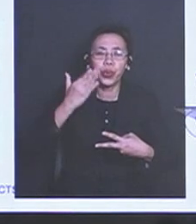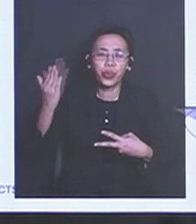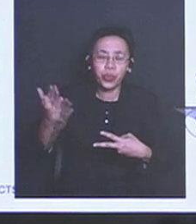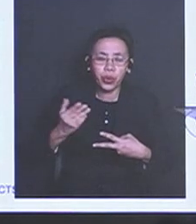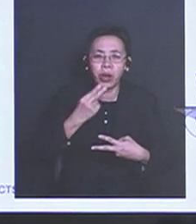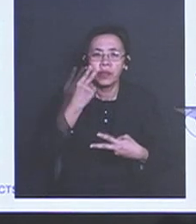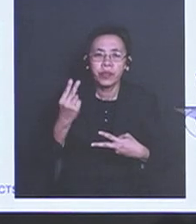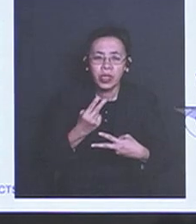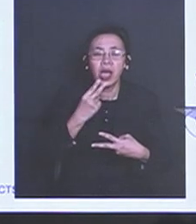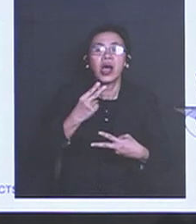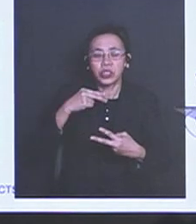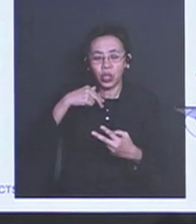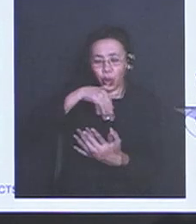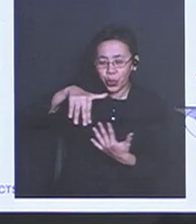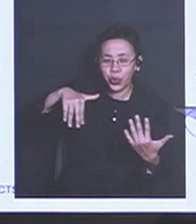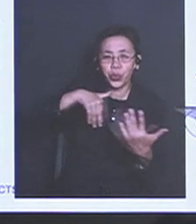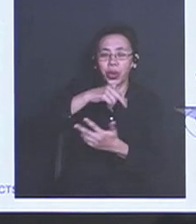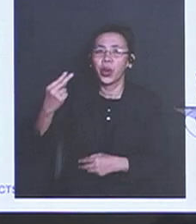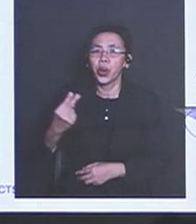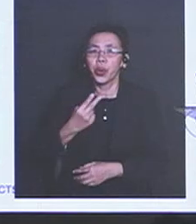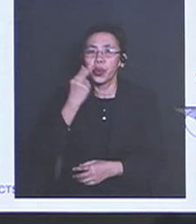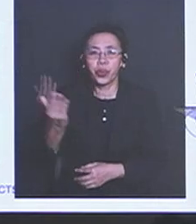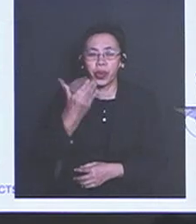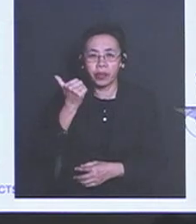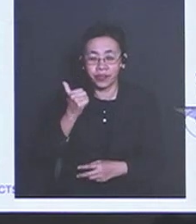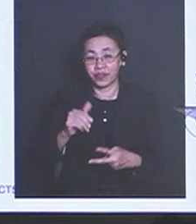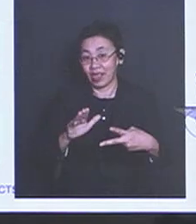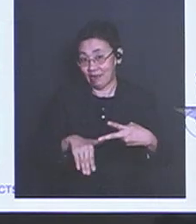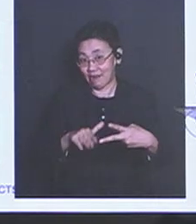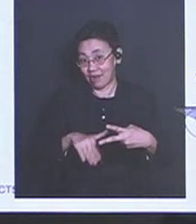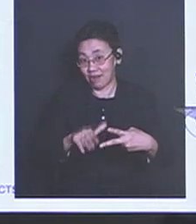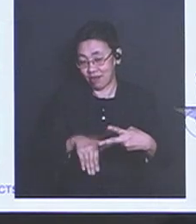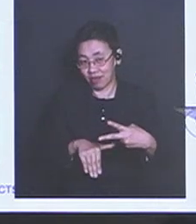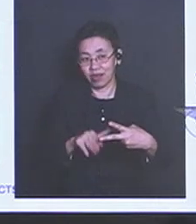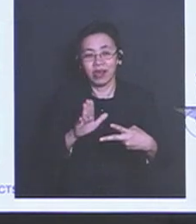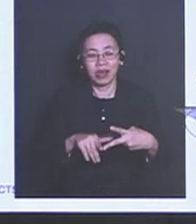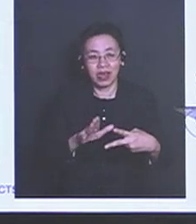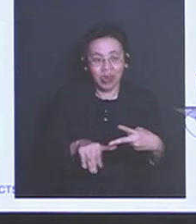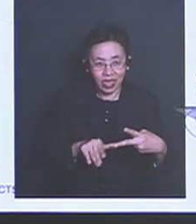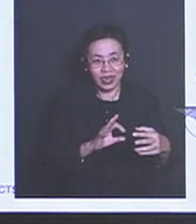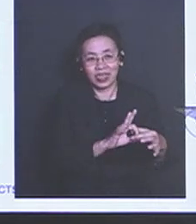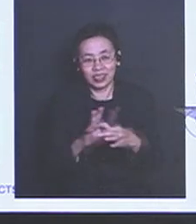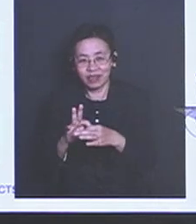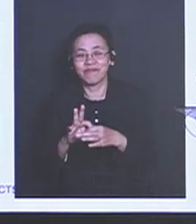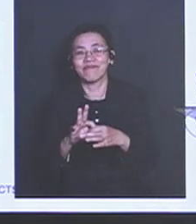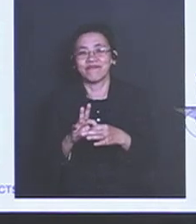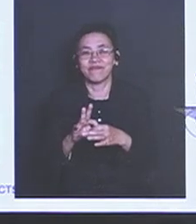All the functions on the ground floor can be related to each other as a connecting creative spaces.